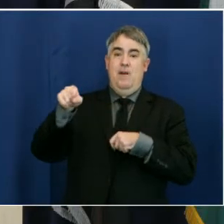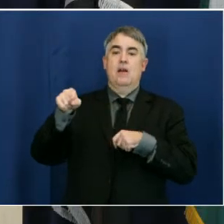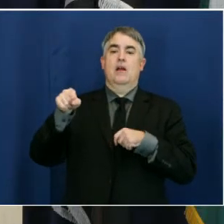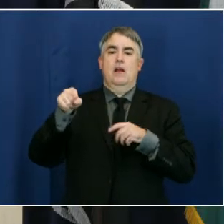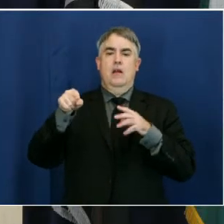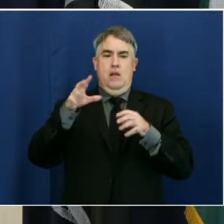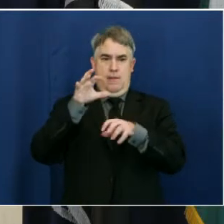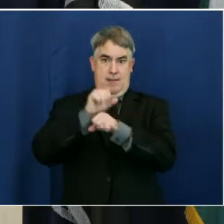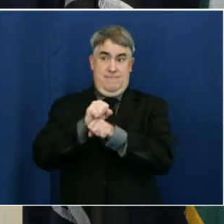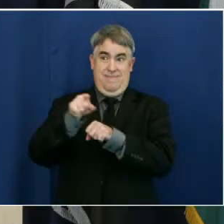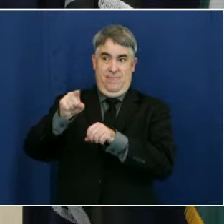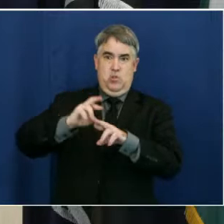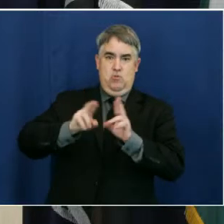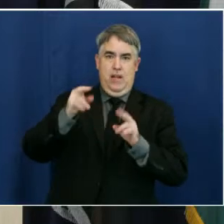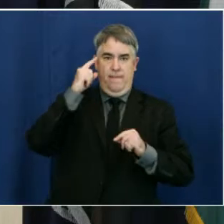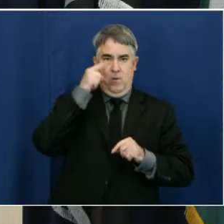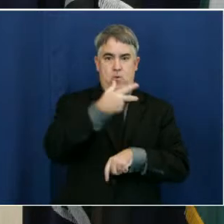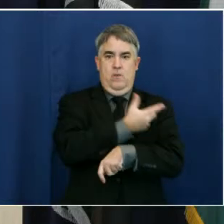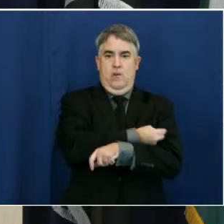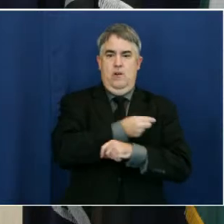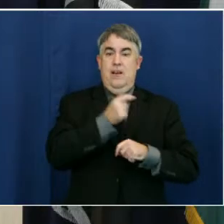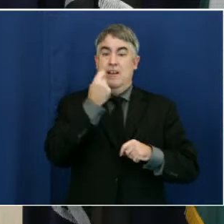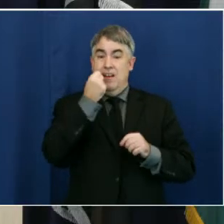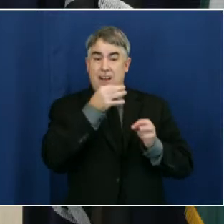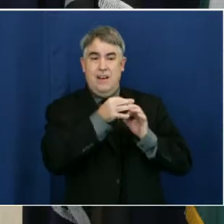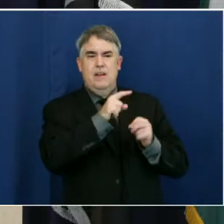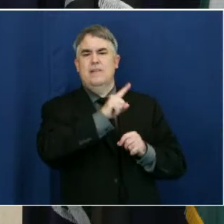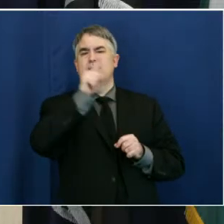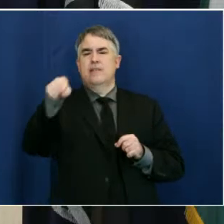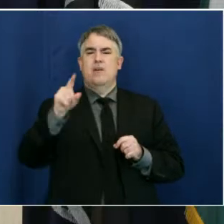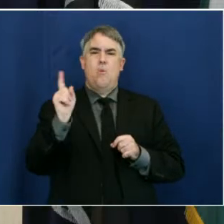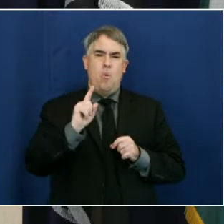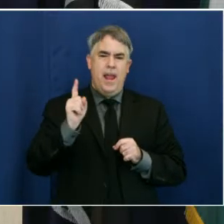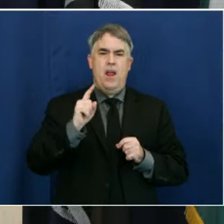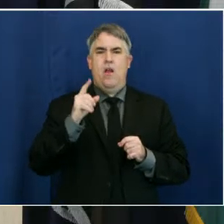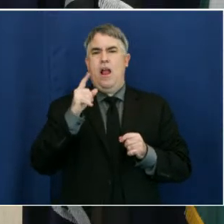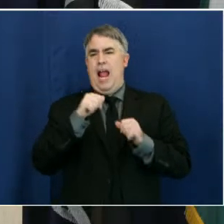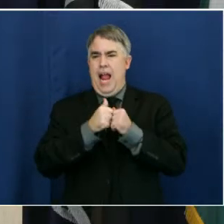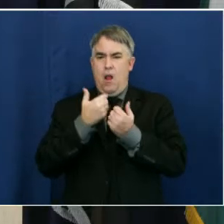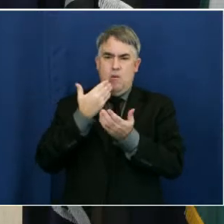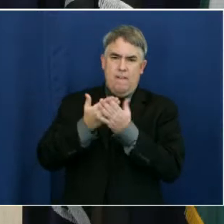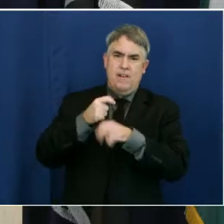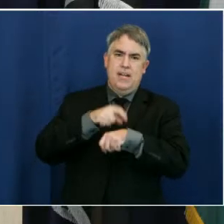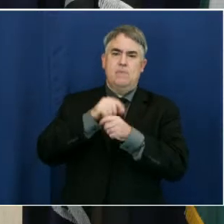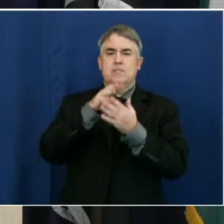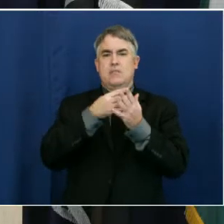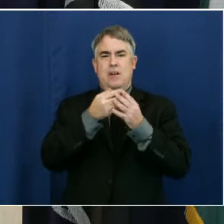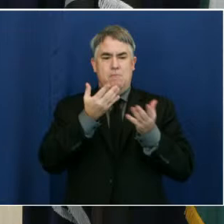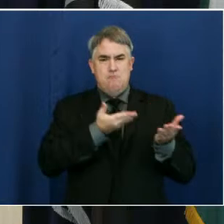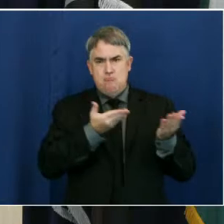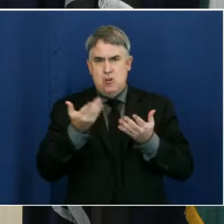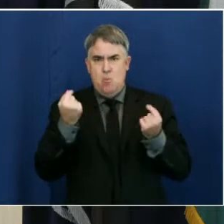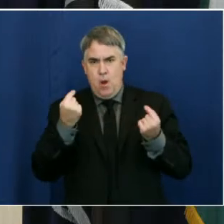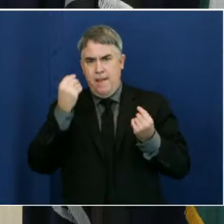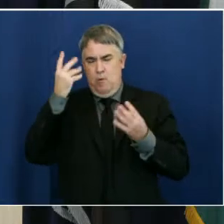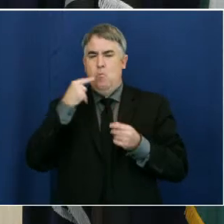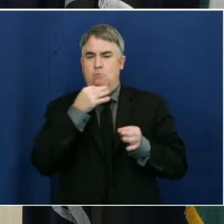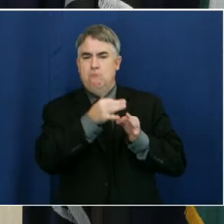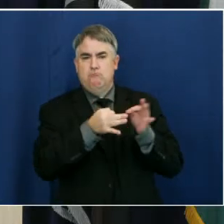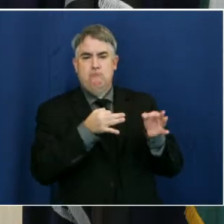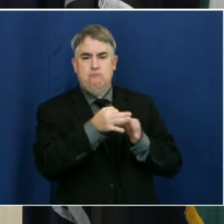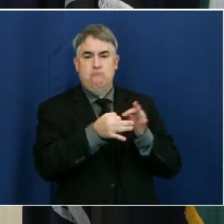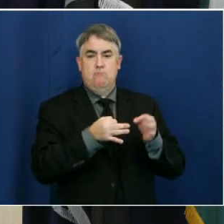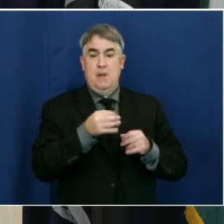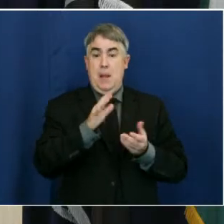giving them information about where they go, what time they should get there, and what they should bring. In terms of a document, if they're calling into the line, they probably don't